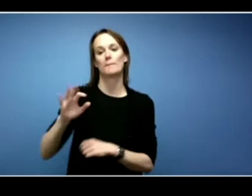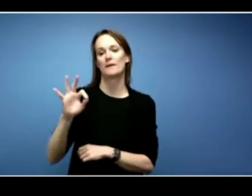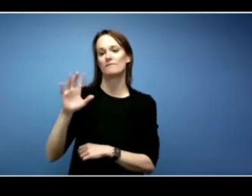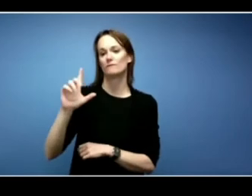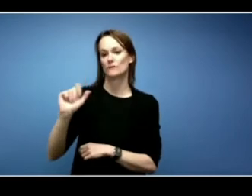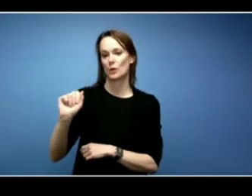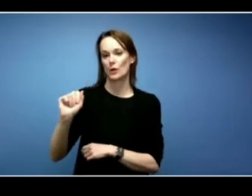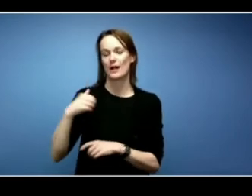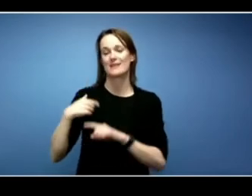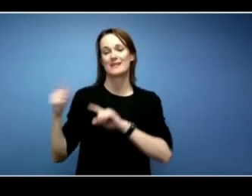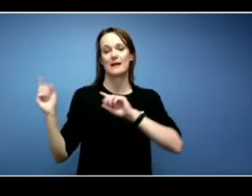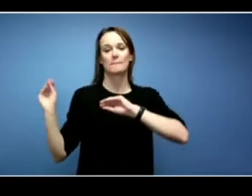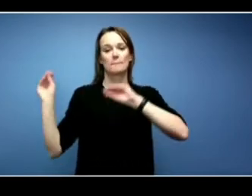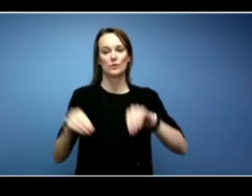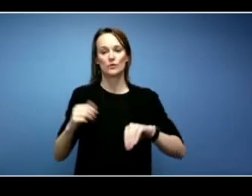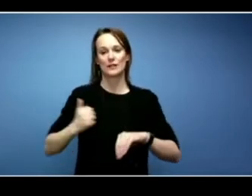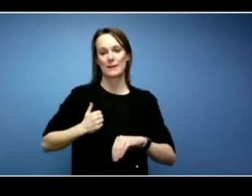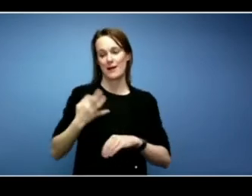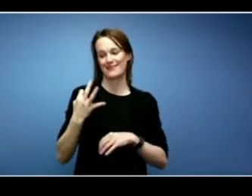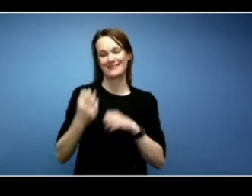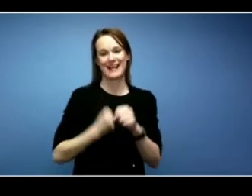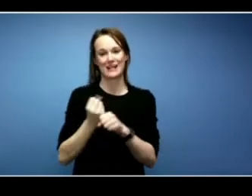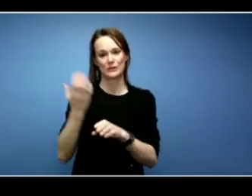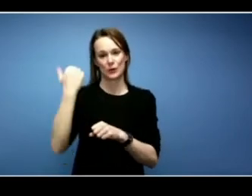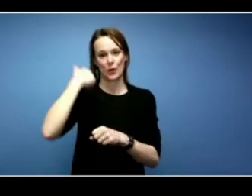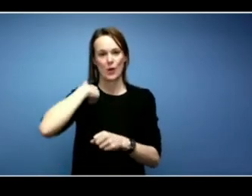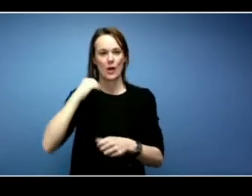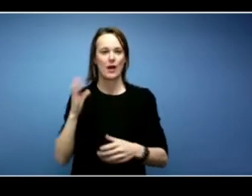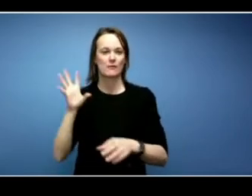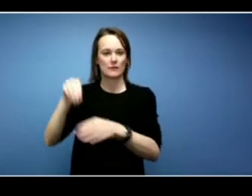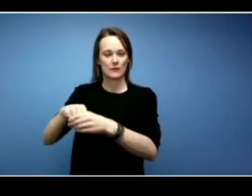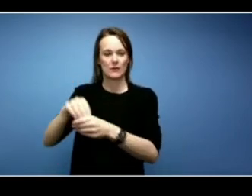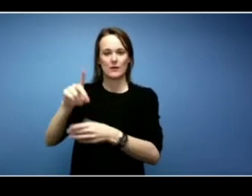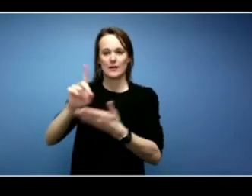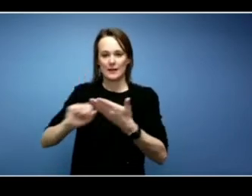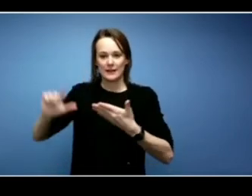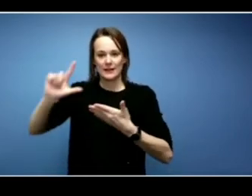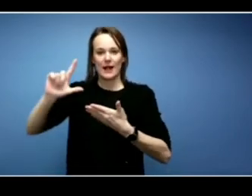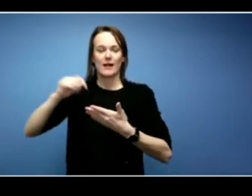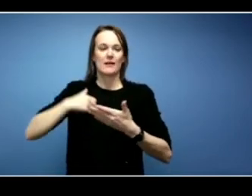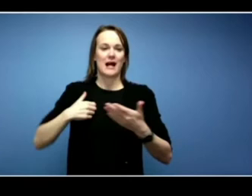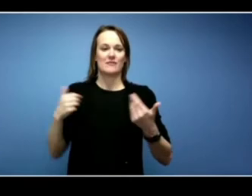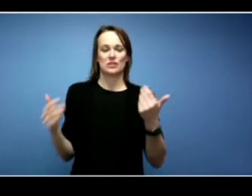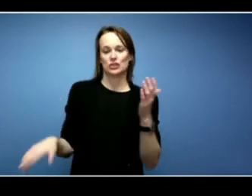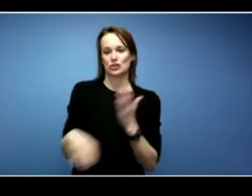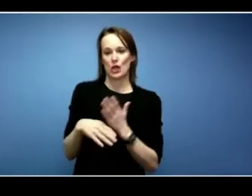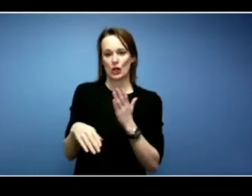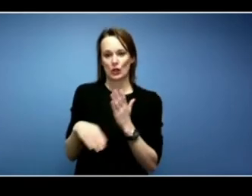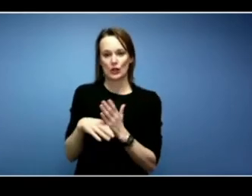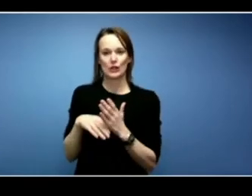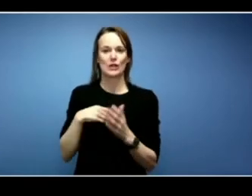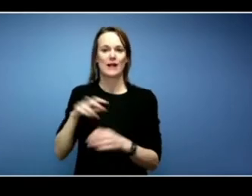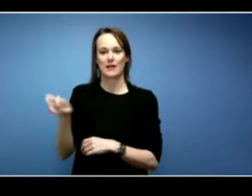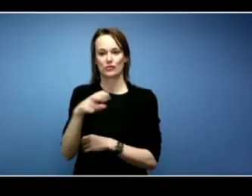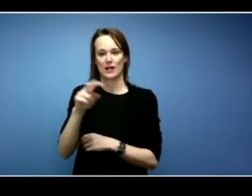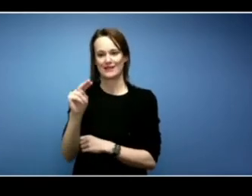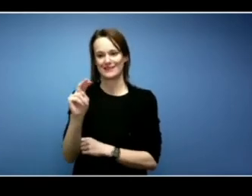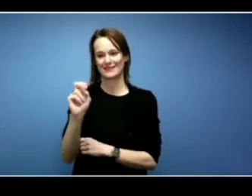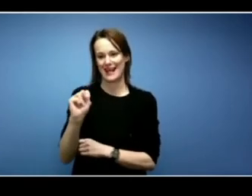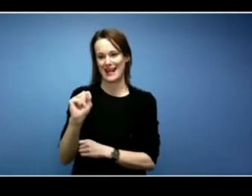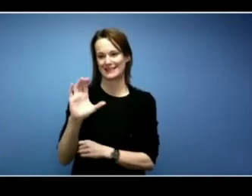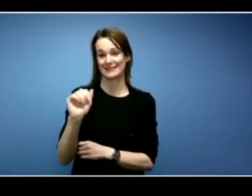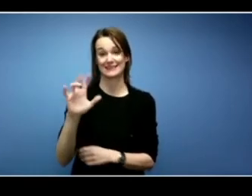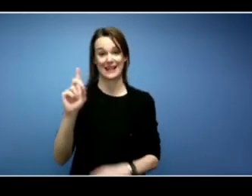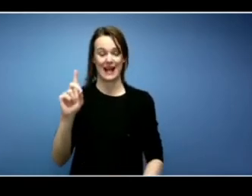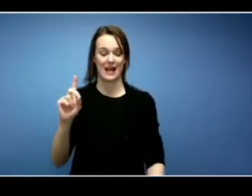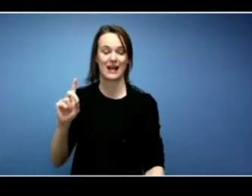ago. Played soccer for Dow. Retired 2 years early in my career. I then transferred to NSCC University because I felt that I had